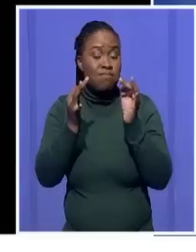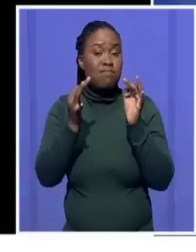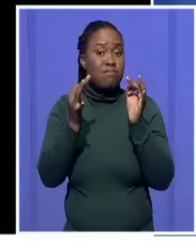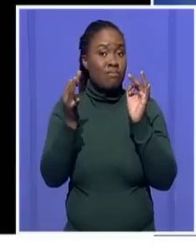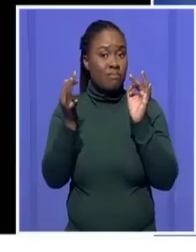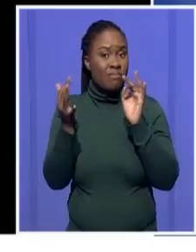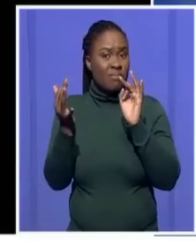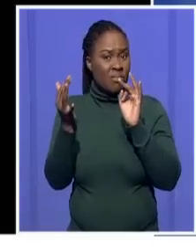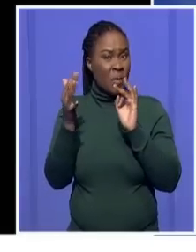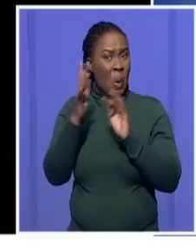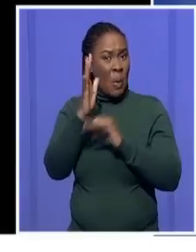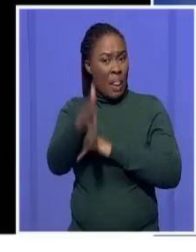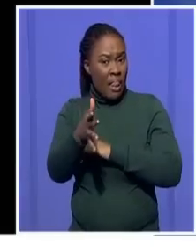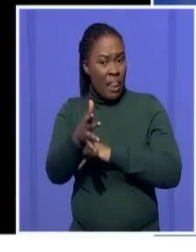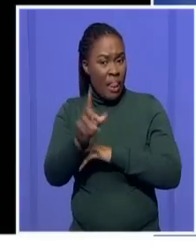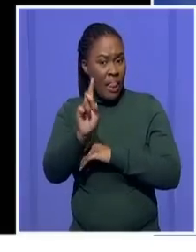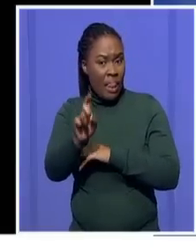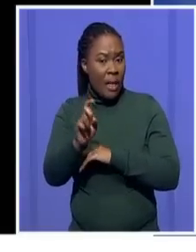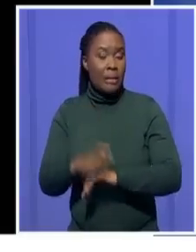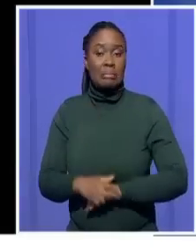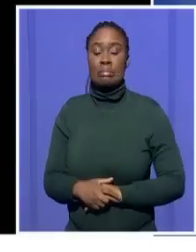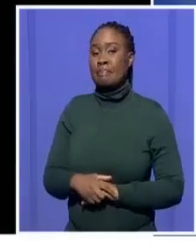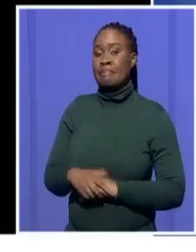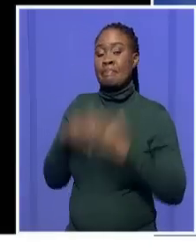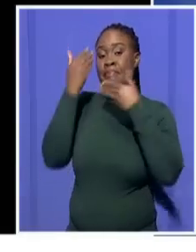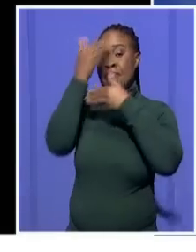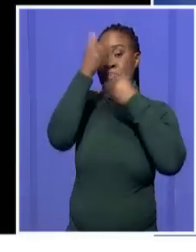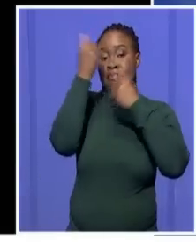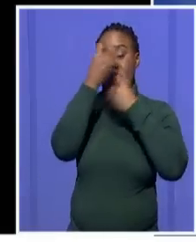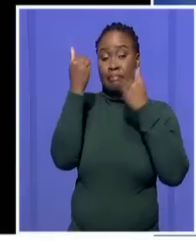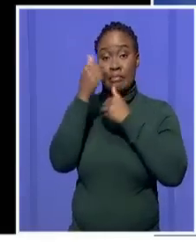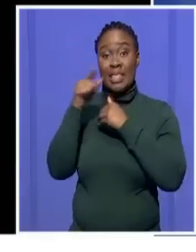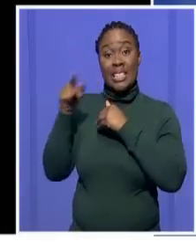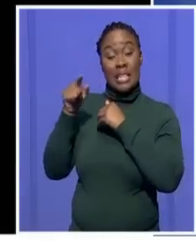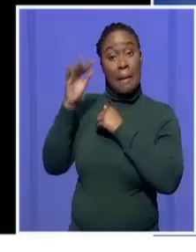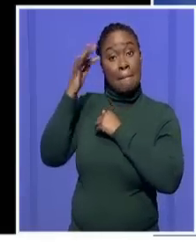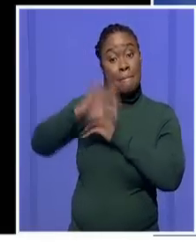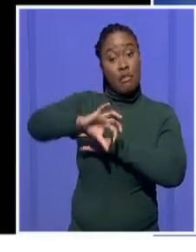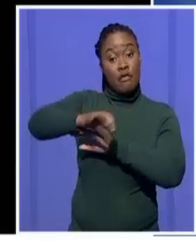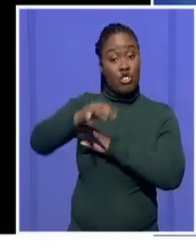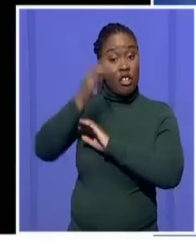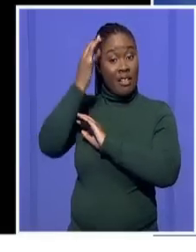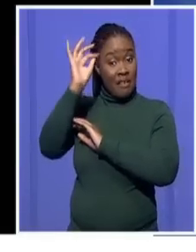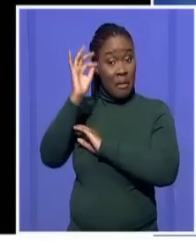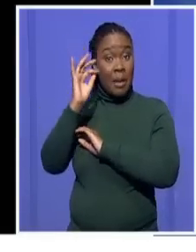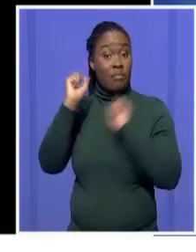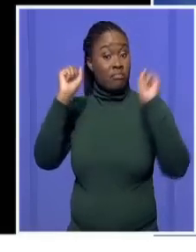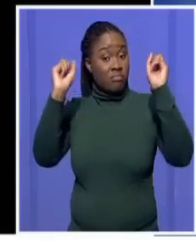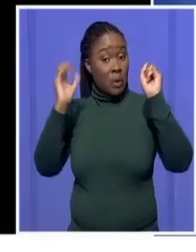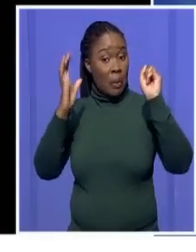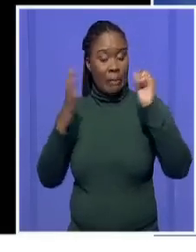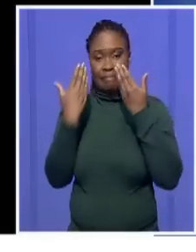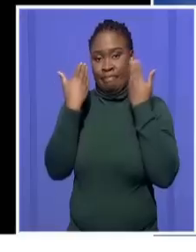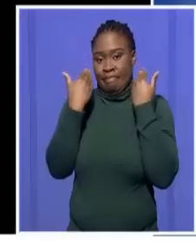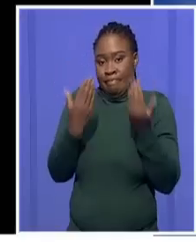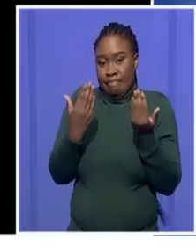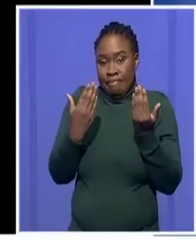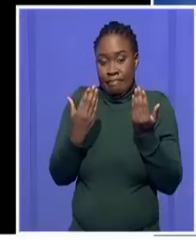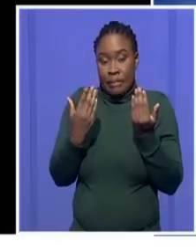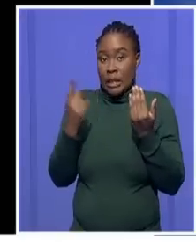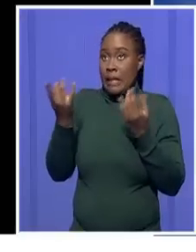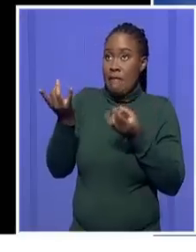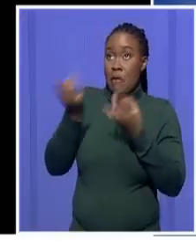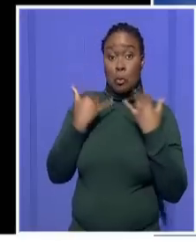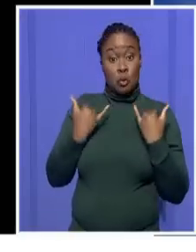at this stage whether the provincial government is likely to give us an update. It is likely, but we have not received confirmation that will happen